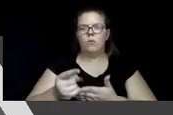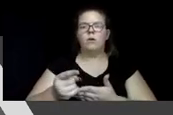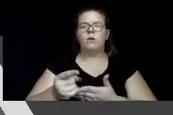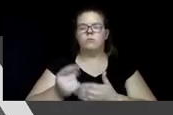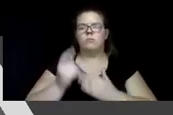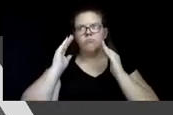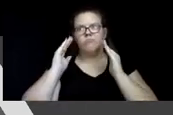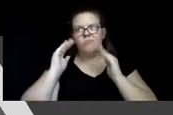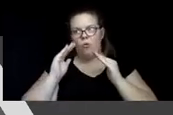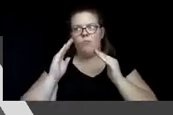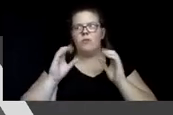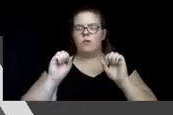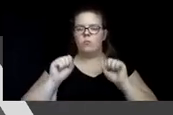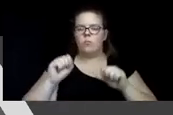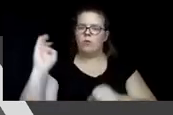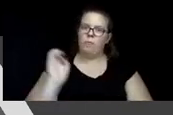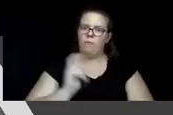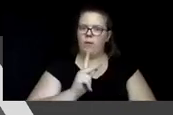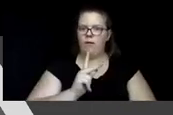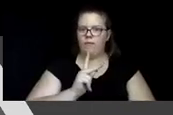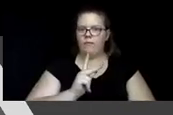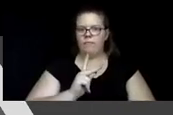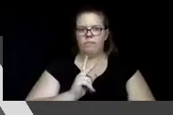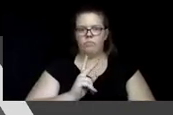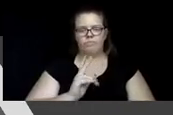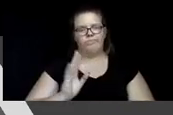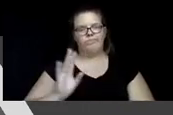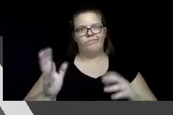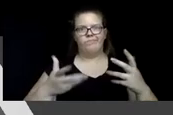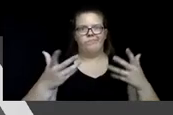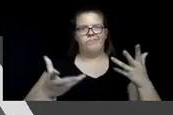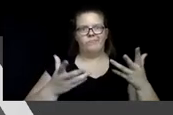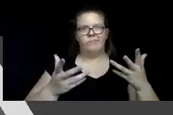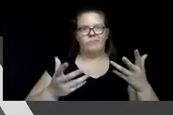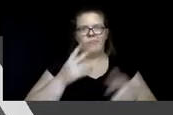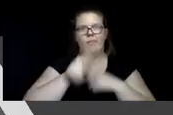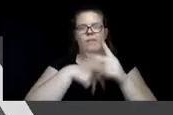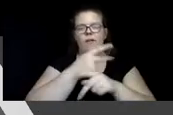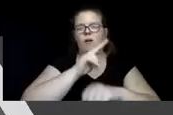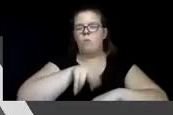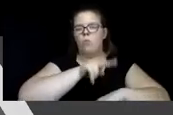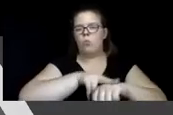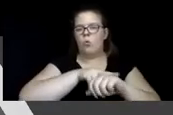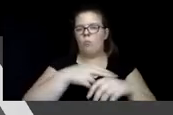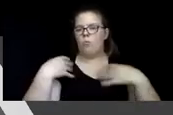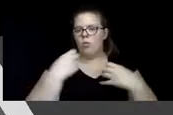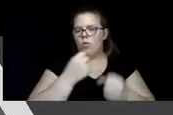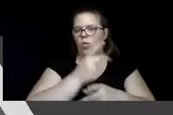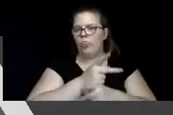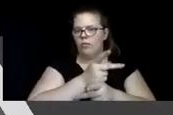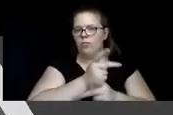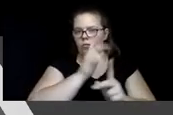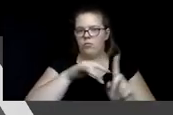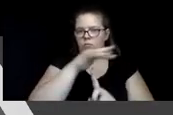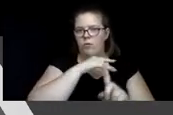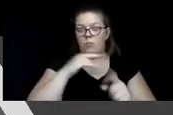hopefully we'd be able to just come right back into a normal healthcare environment here. So